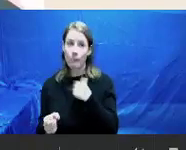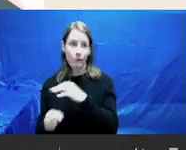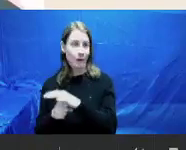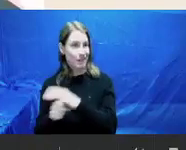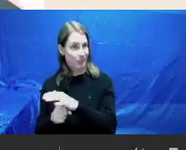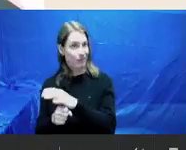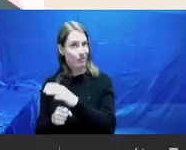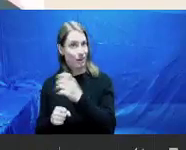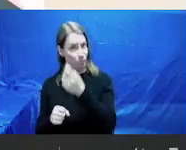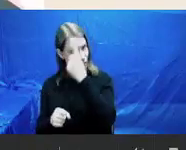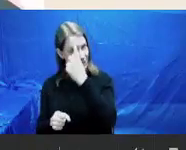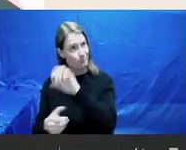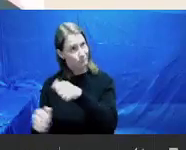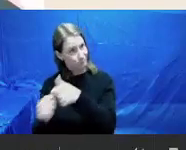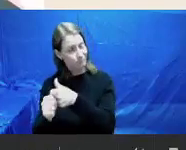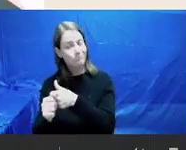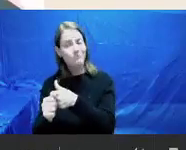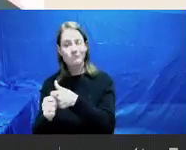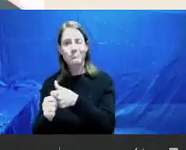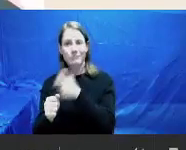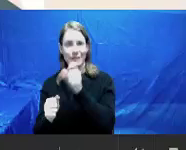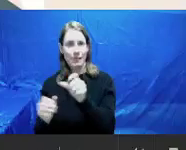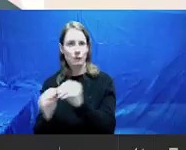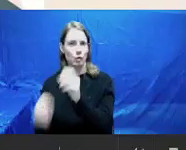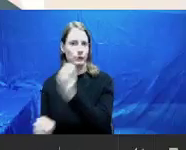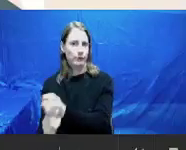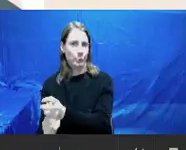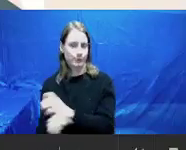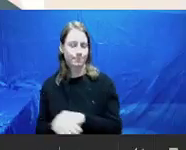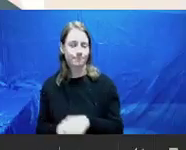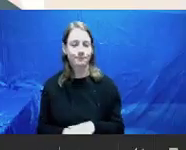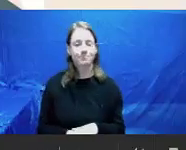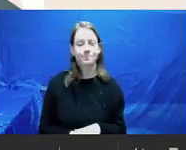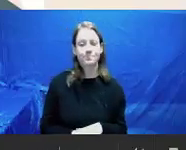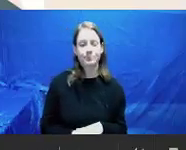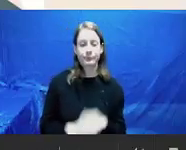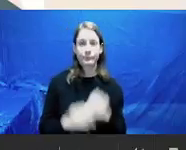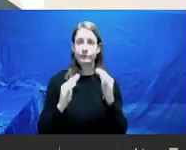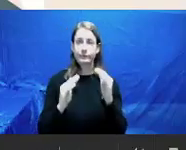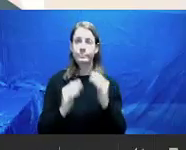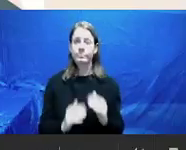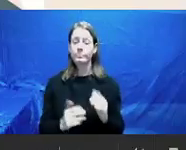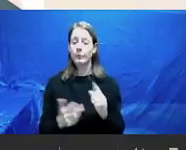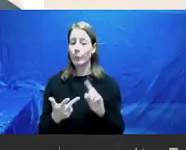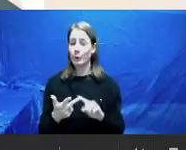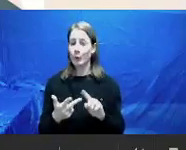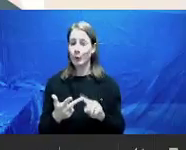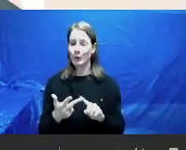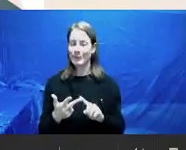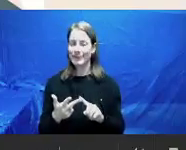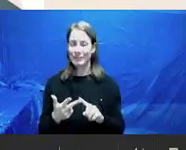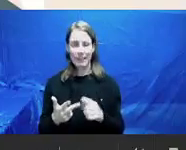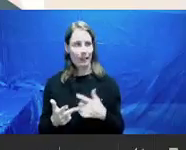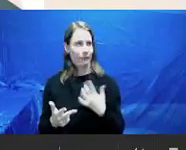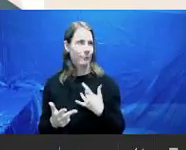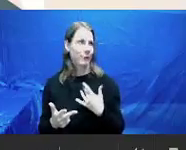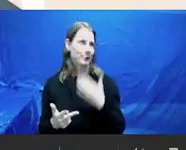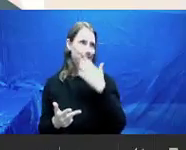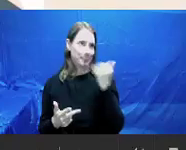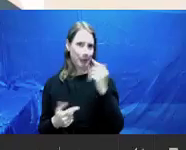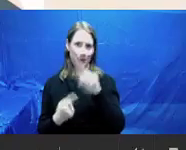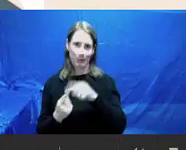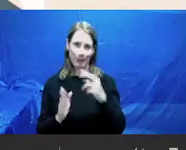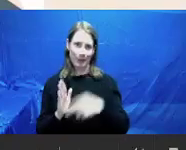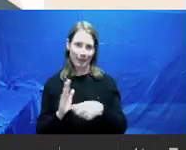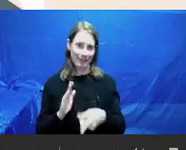The third component of text complexity is also another area that I have felt really validated in. The reader and